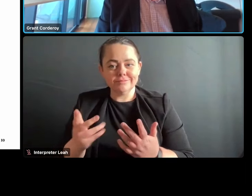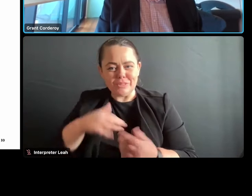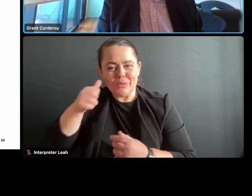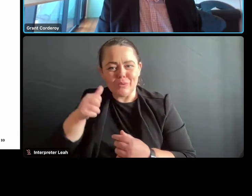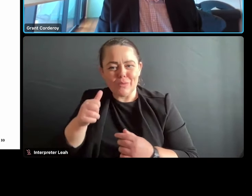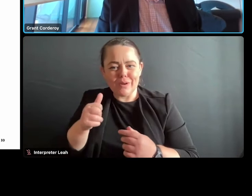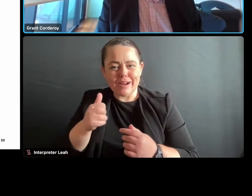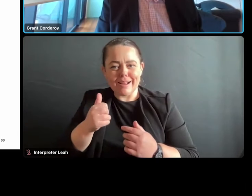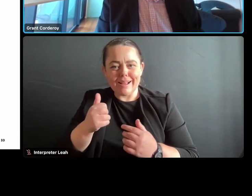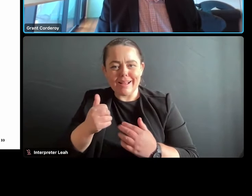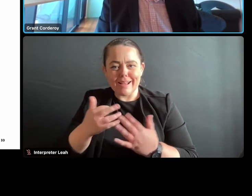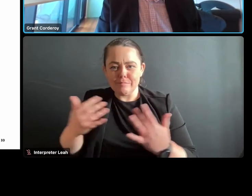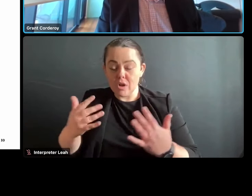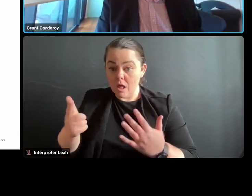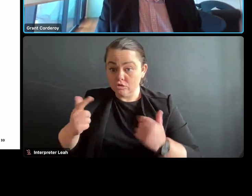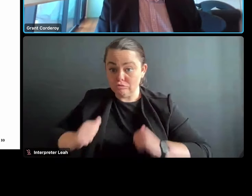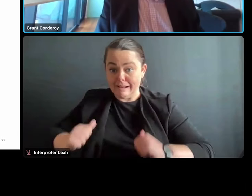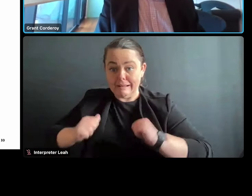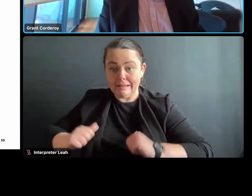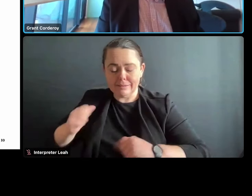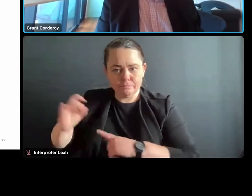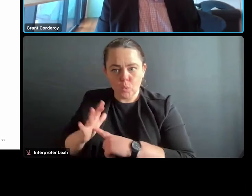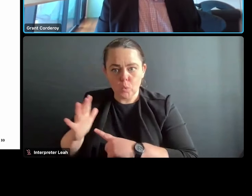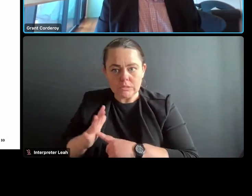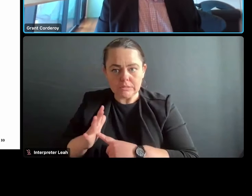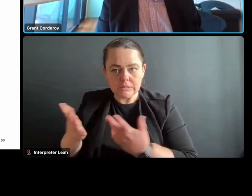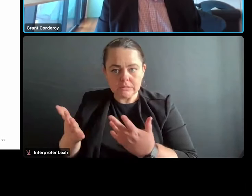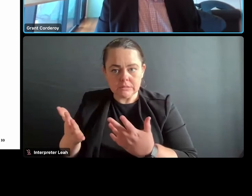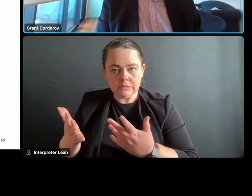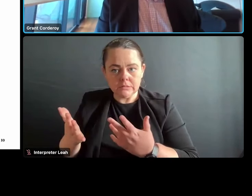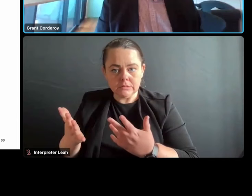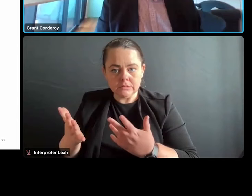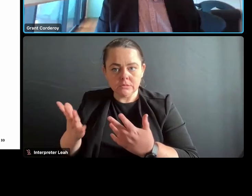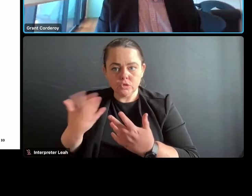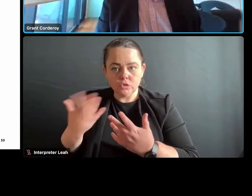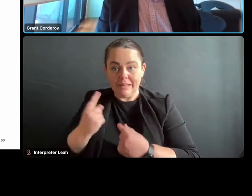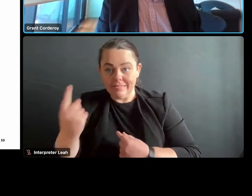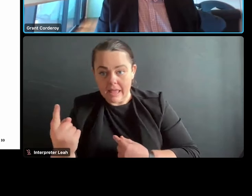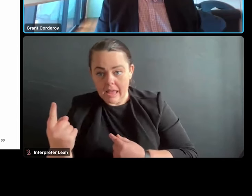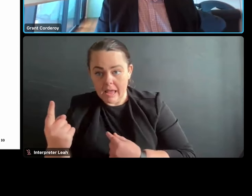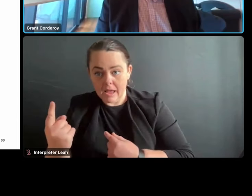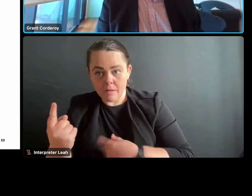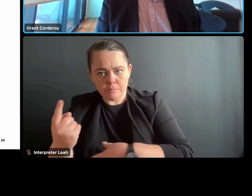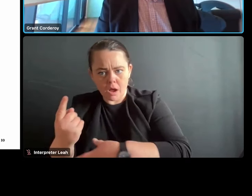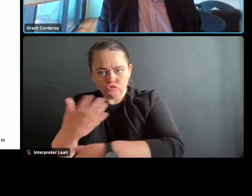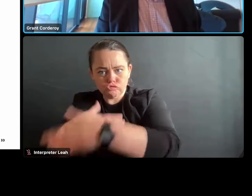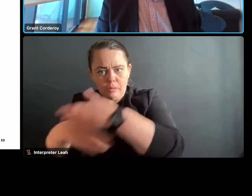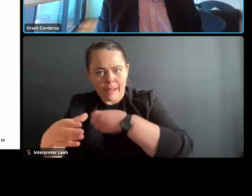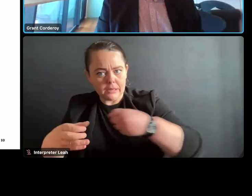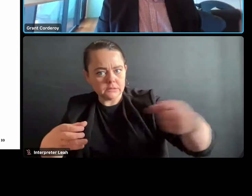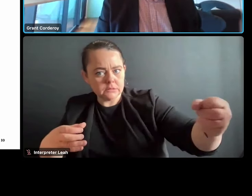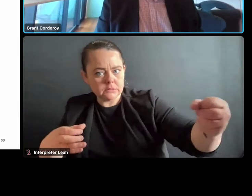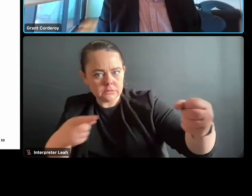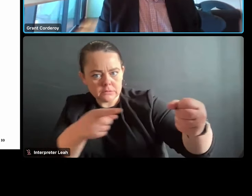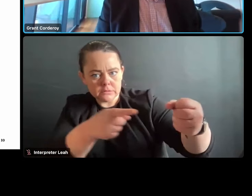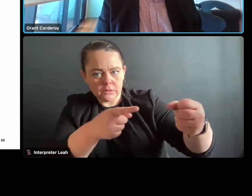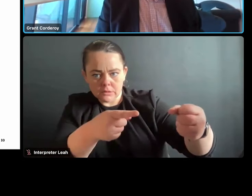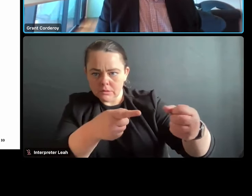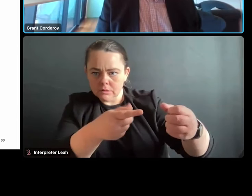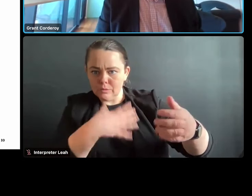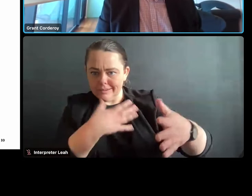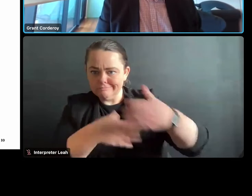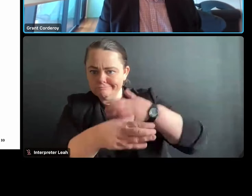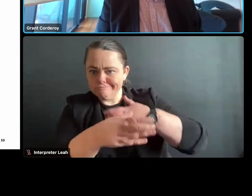course, is significantly important when we're looking at the quality of care and career paths and ensuring that